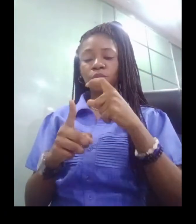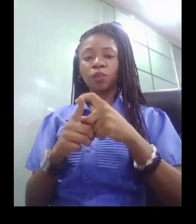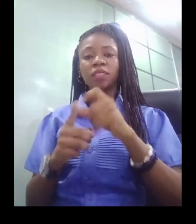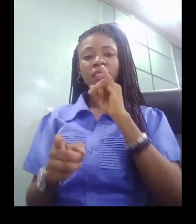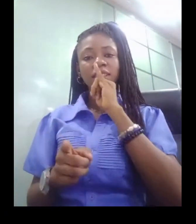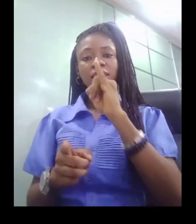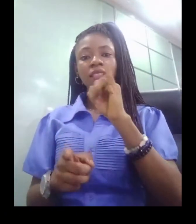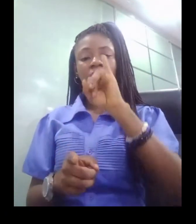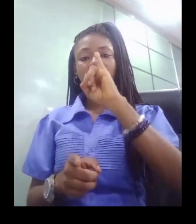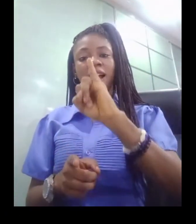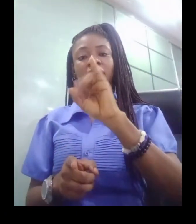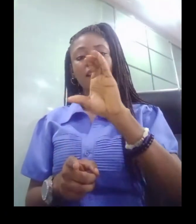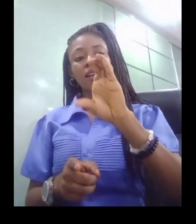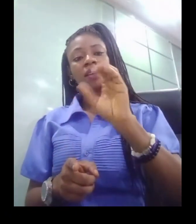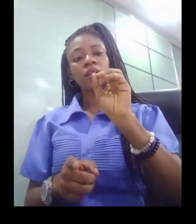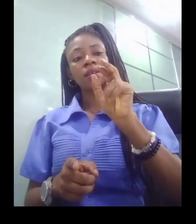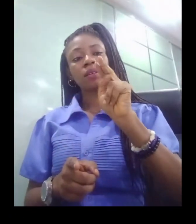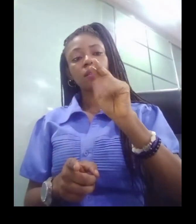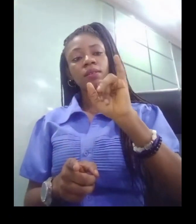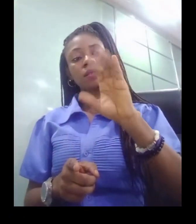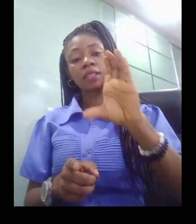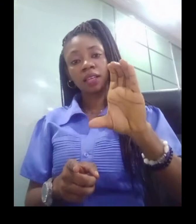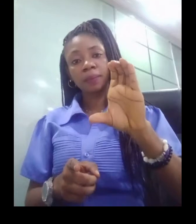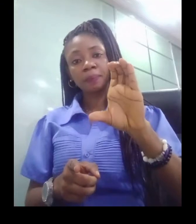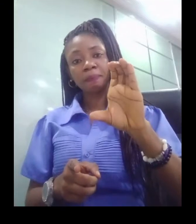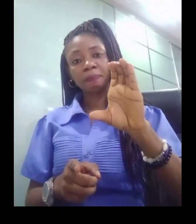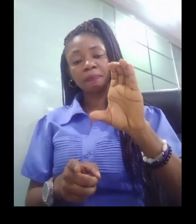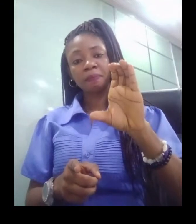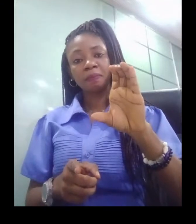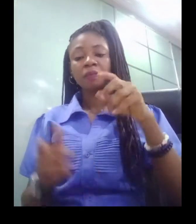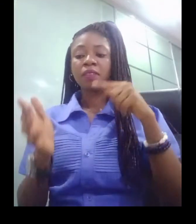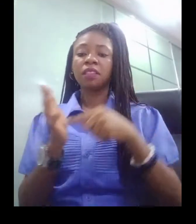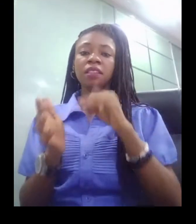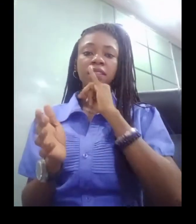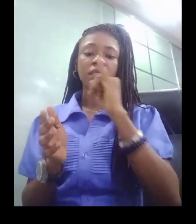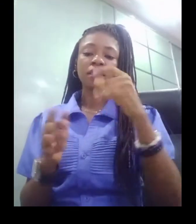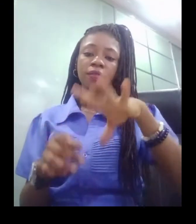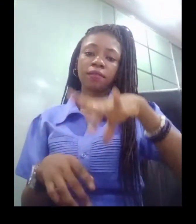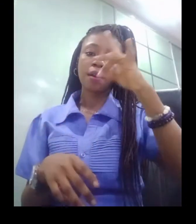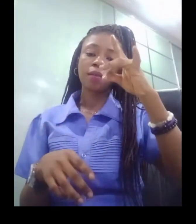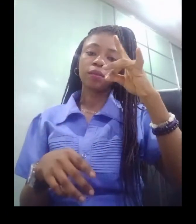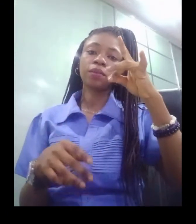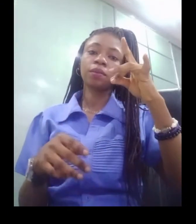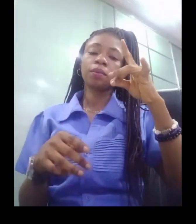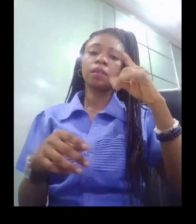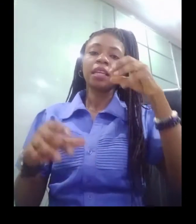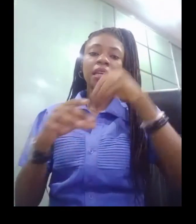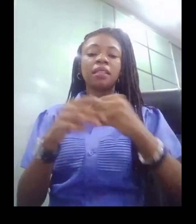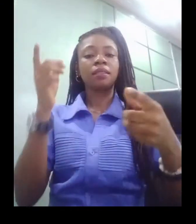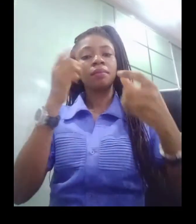iconic. So this is found very much more in sign